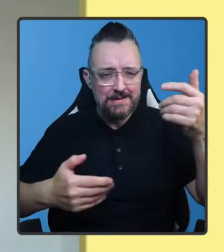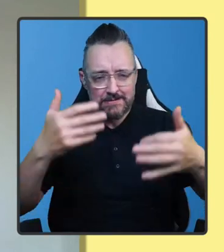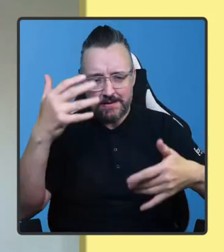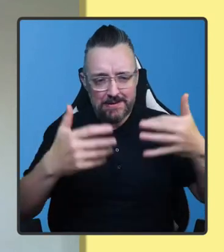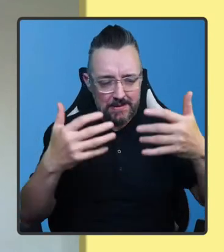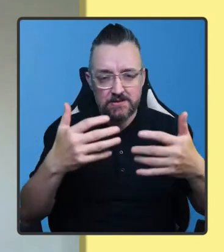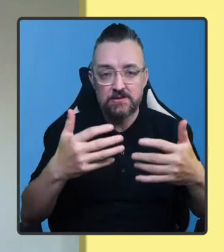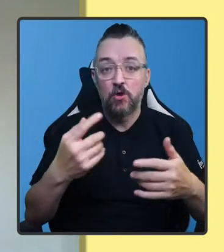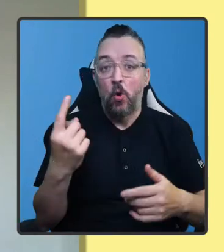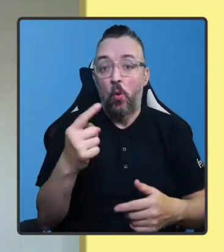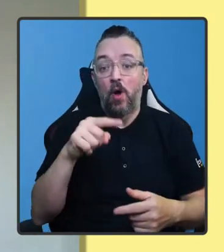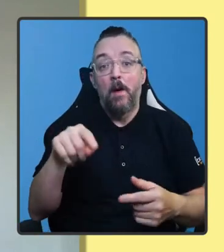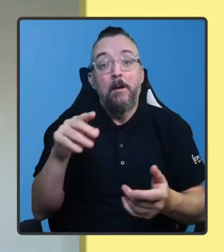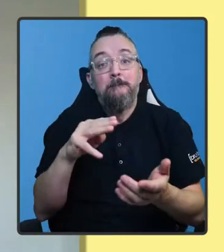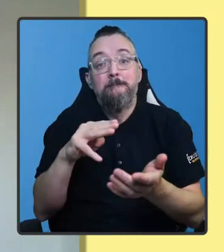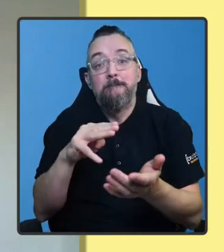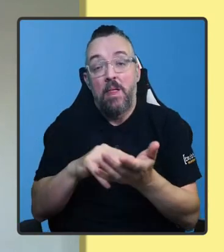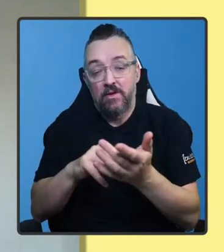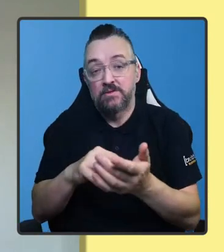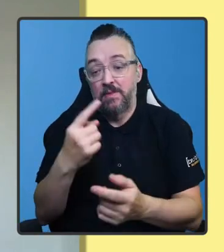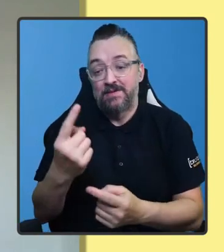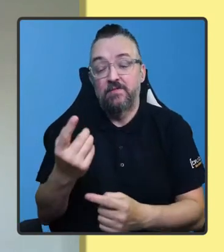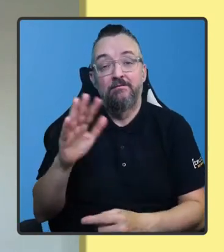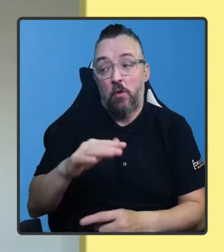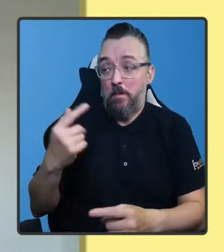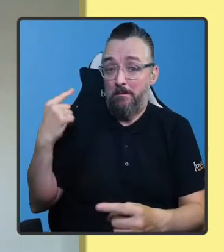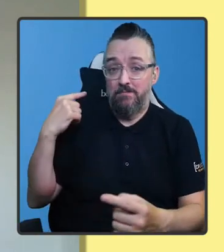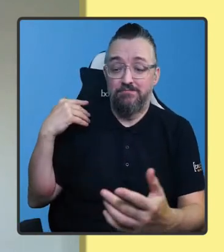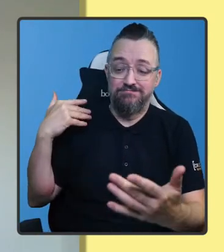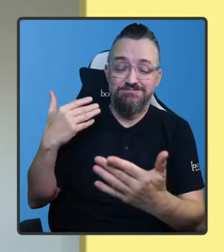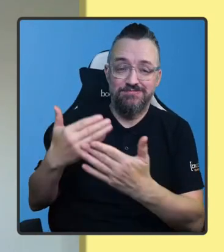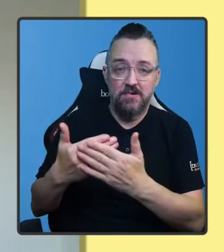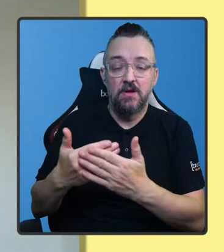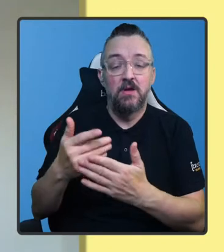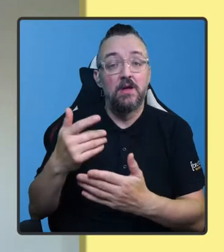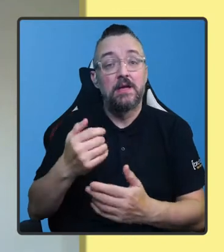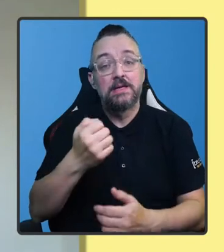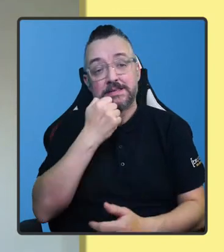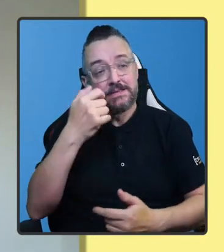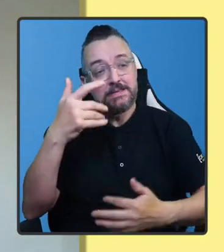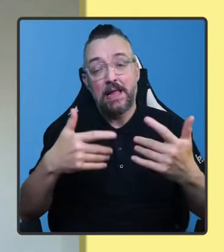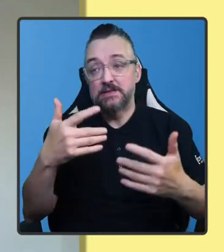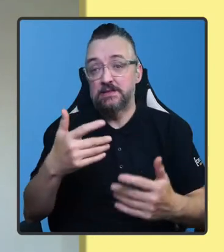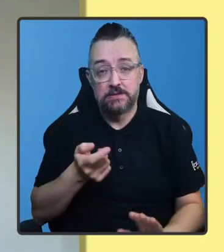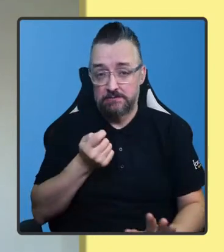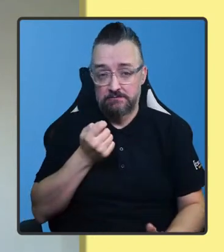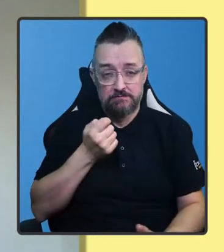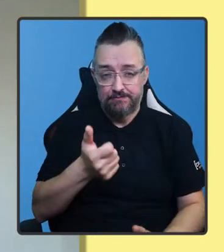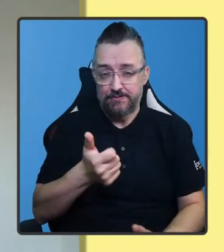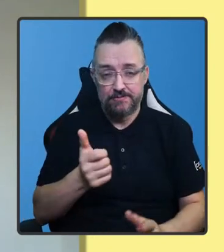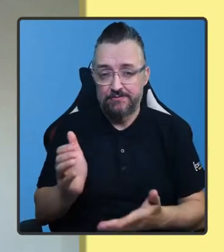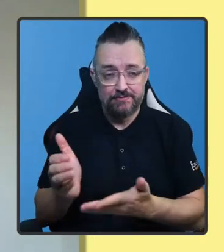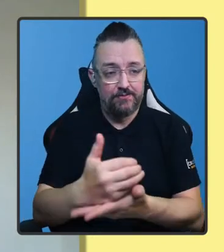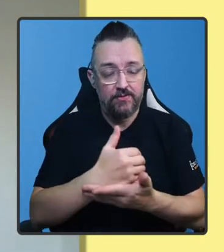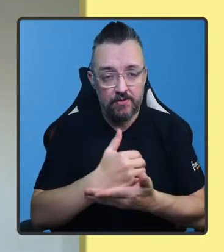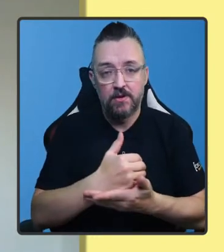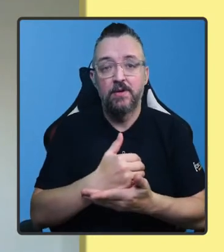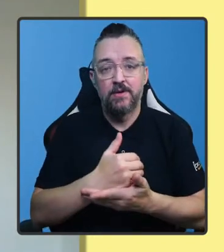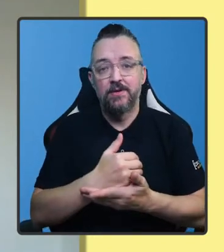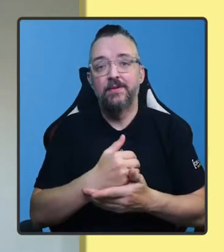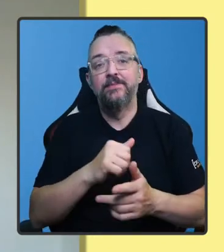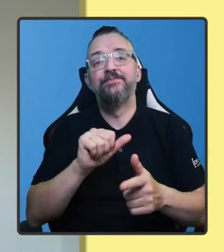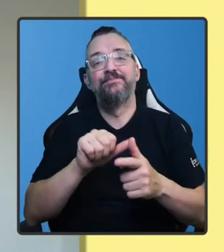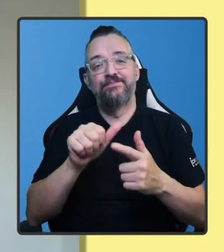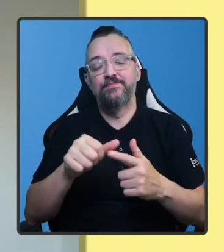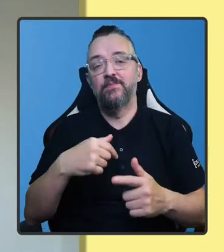this generation, facts and figures which are pretty thin on the ground at the moment, then inevitably we will reach